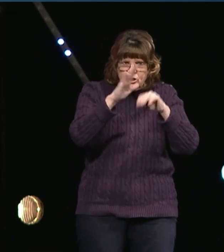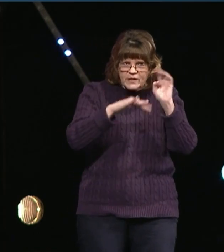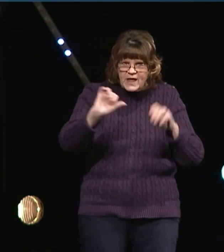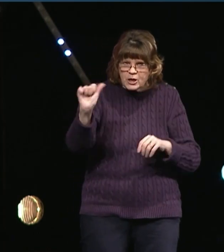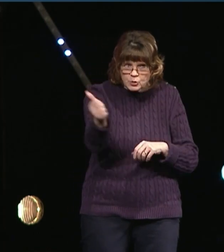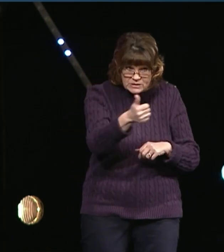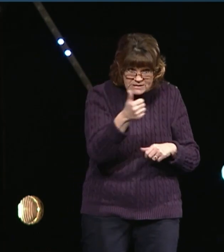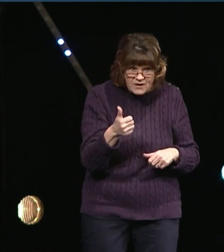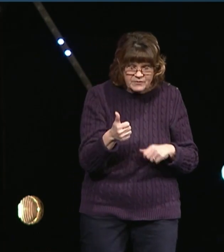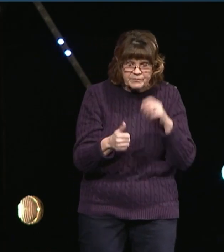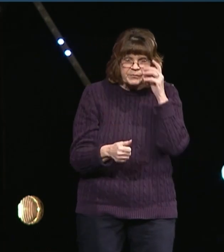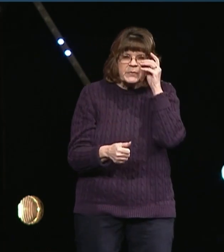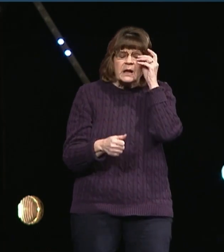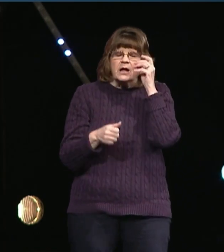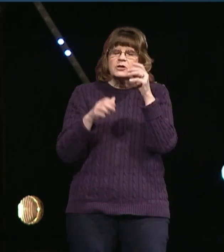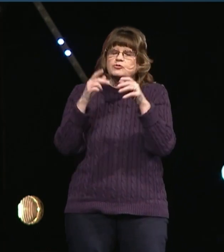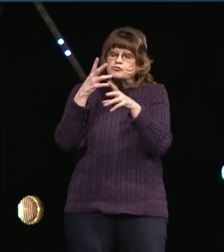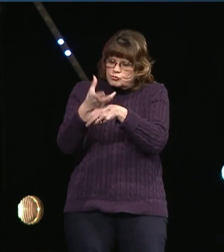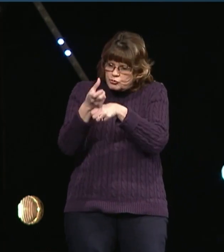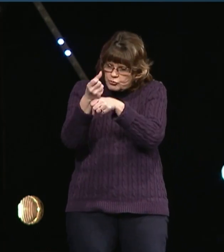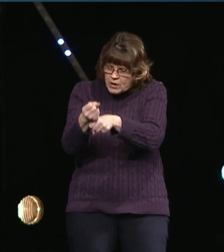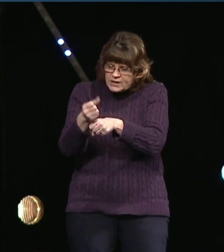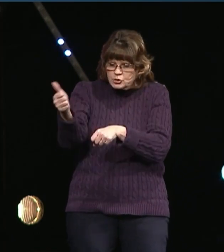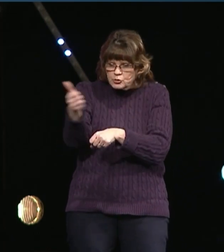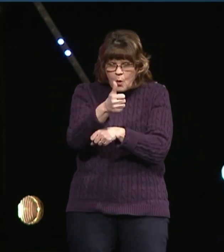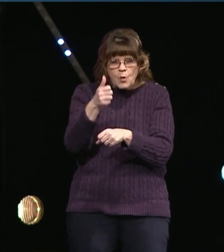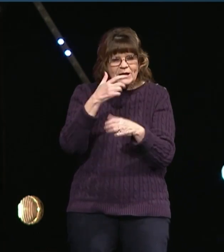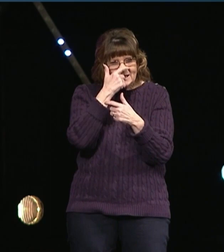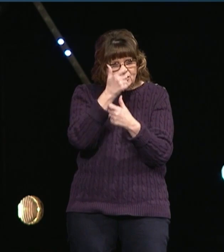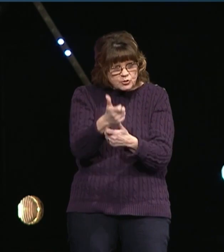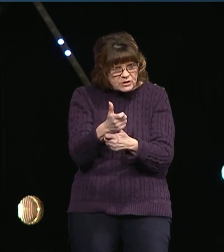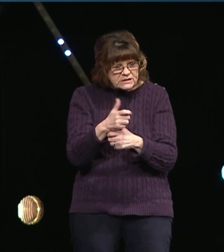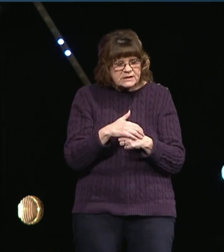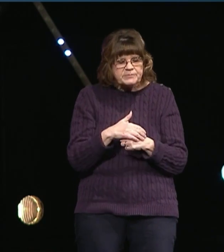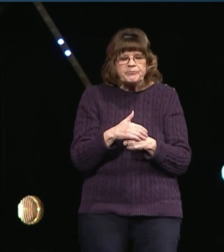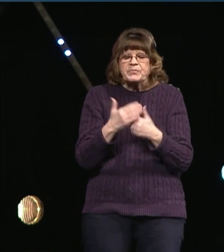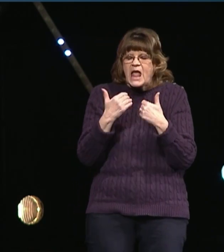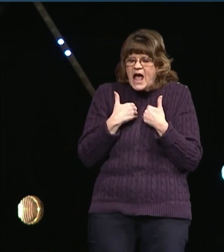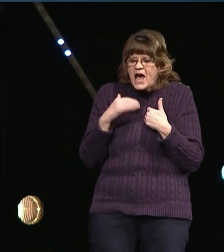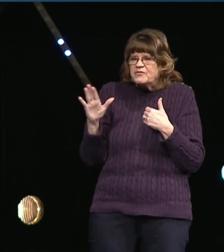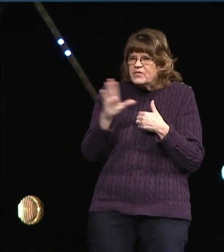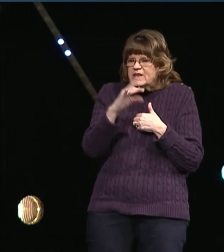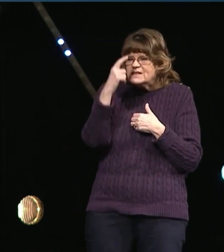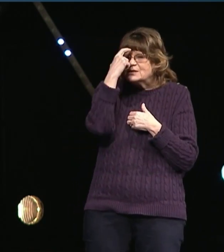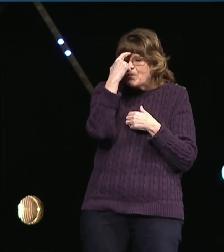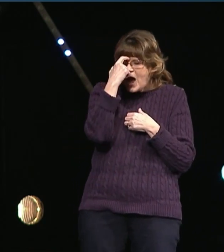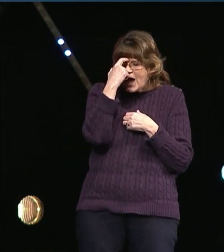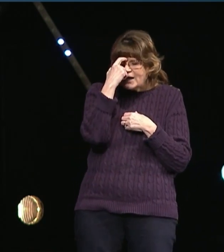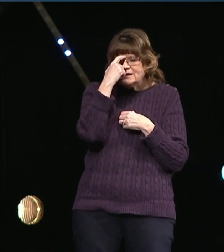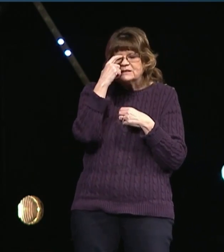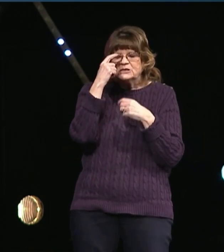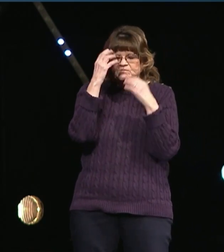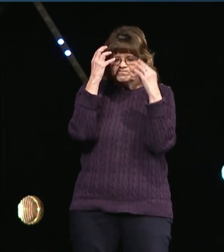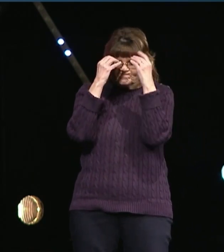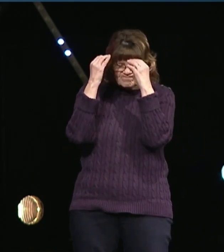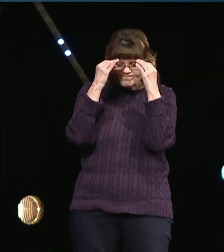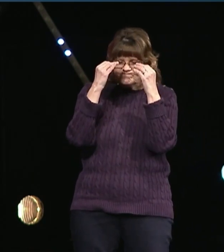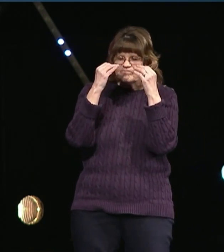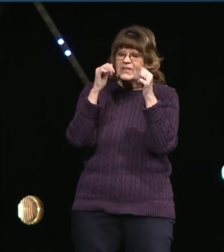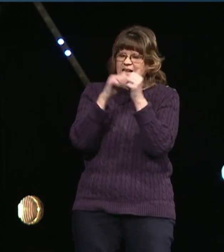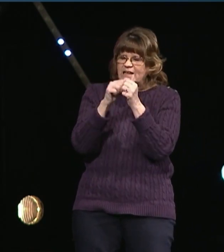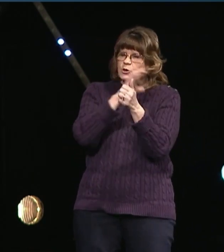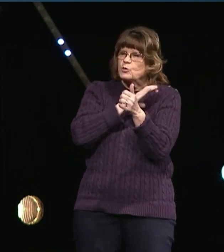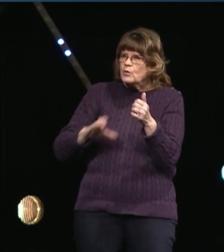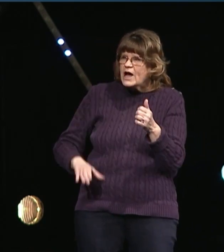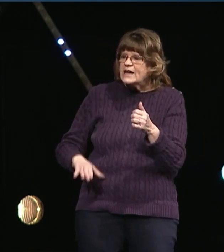only to your own interests, but also to the interests of others. Have this mind among yourselves, which is yours in Christ Jesus,